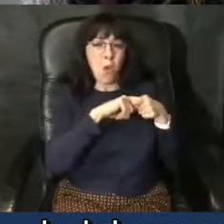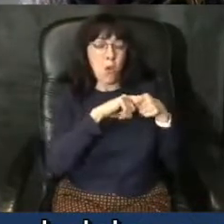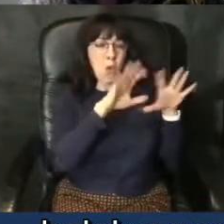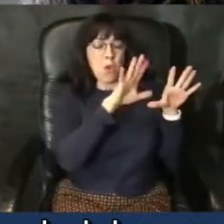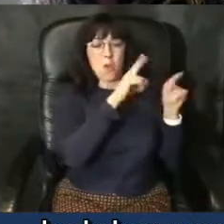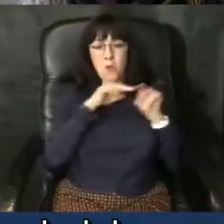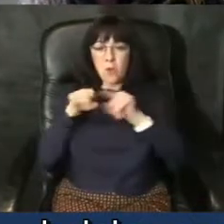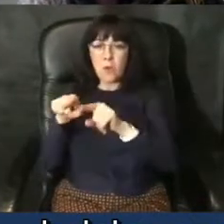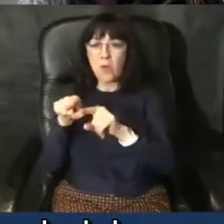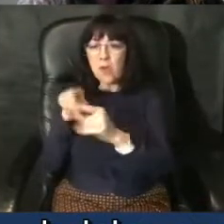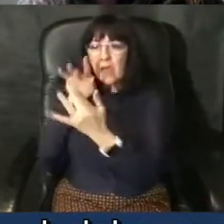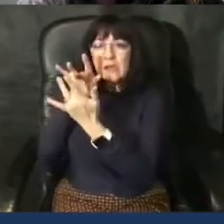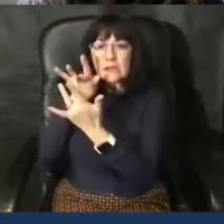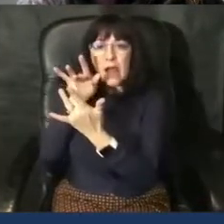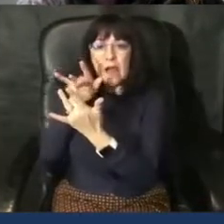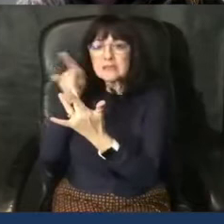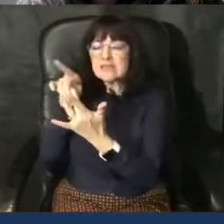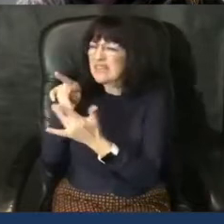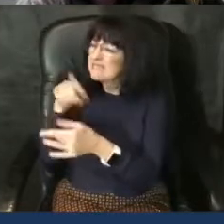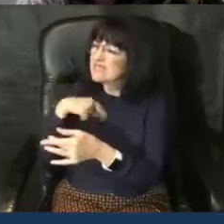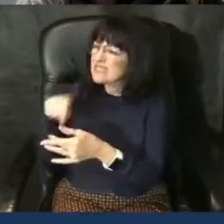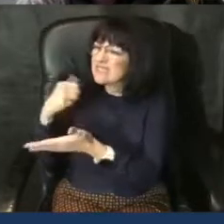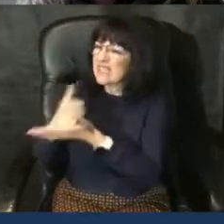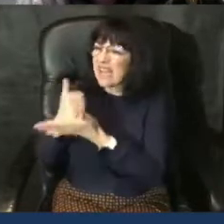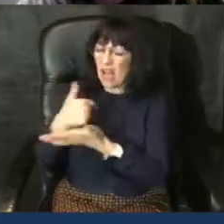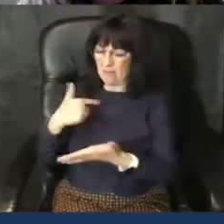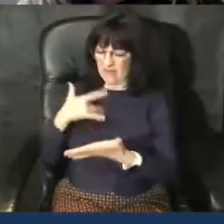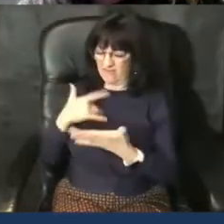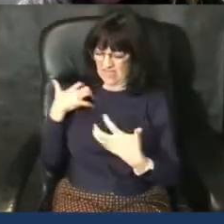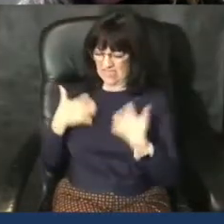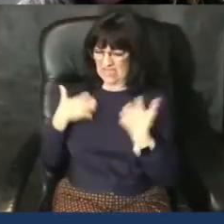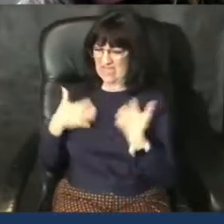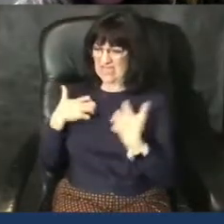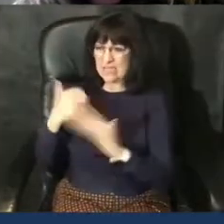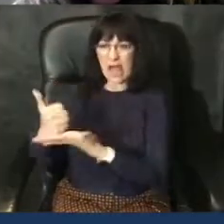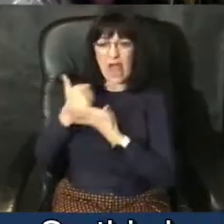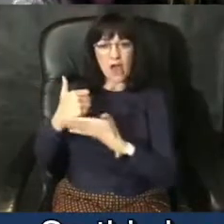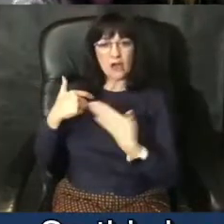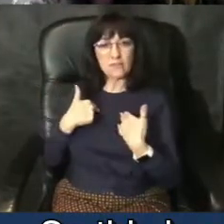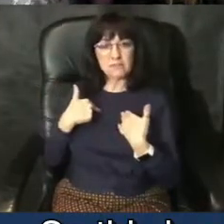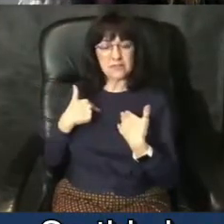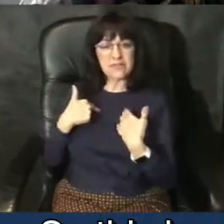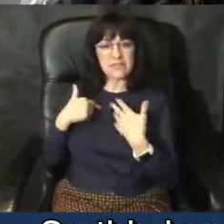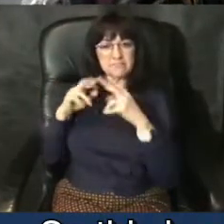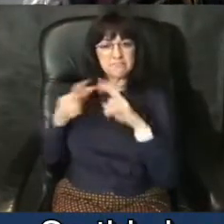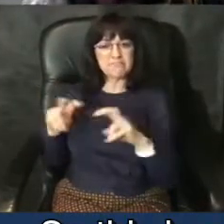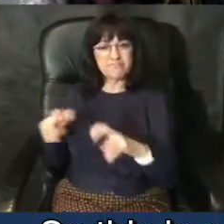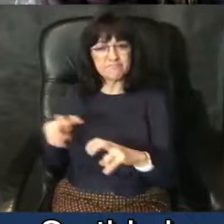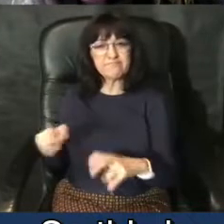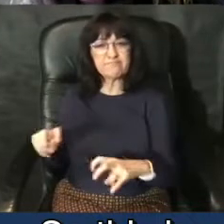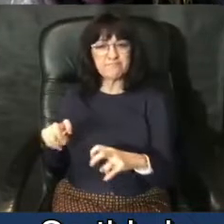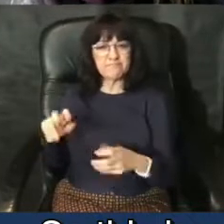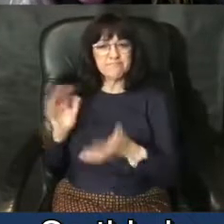they adjust to the feelings that they're having. Great, thank you. So this is a question from